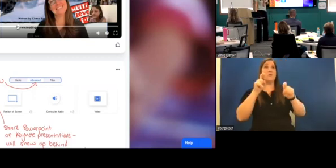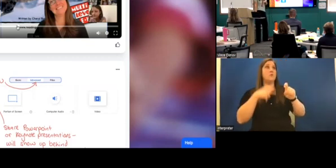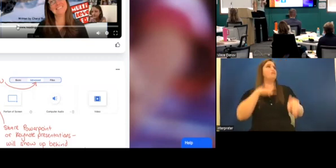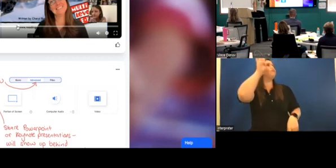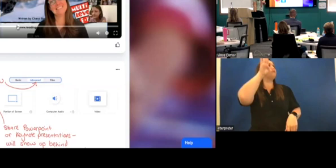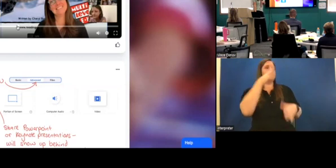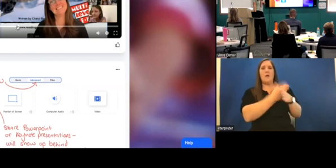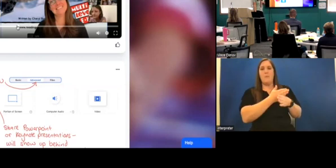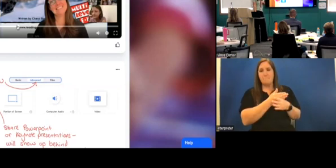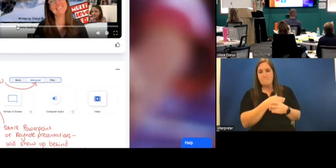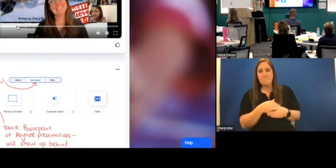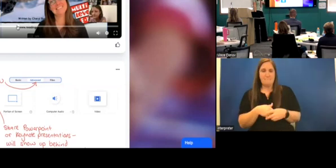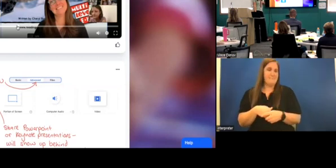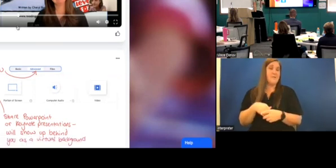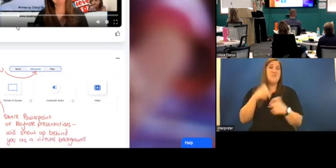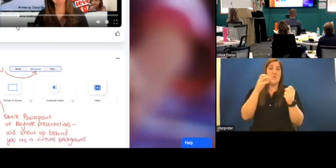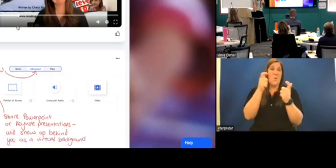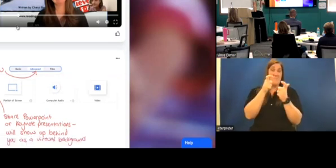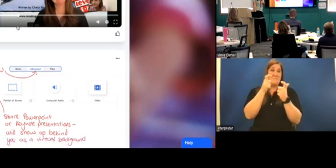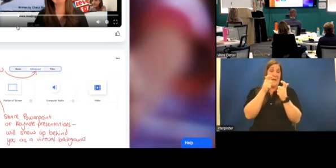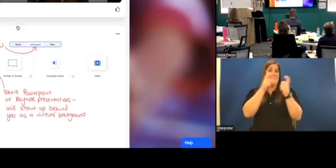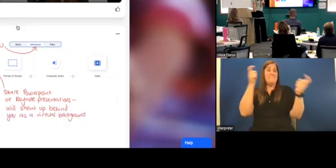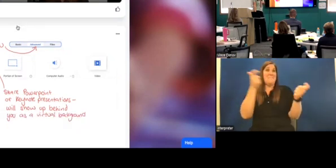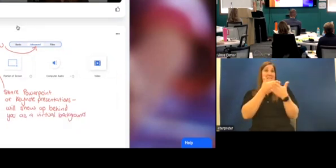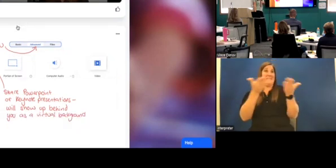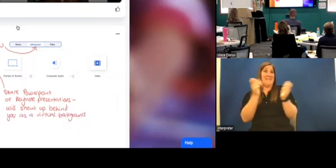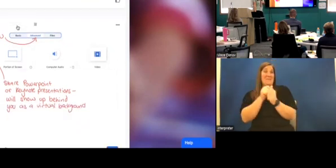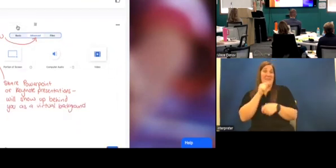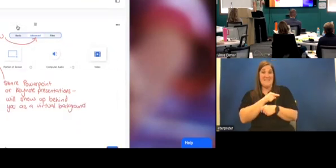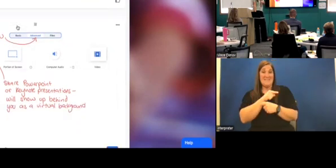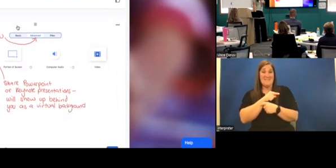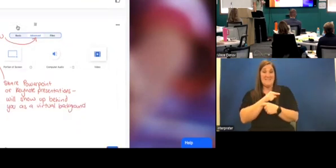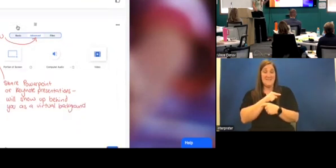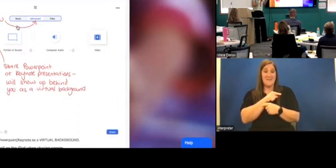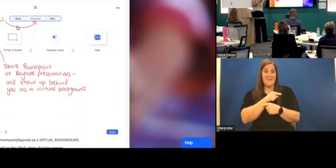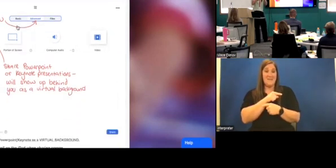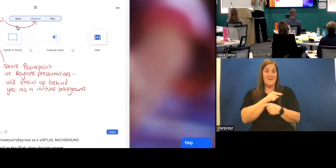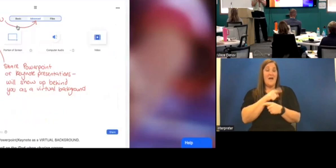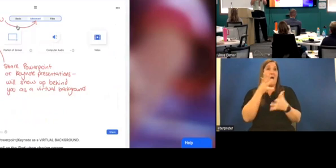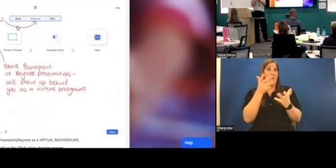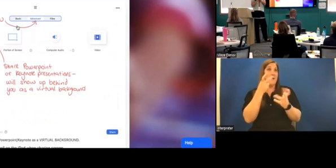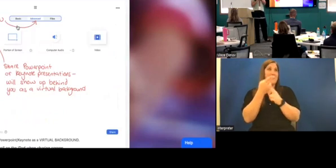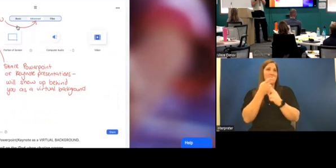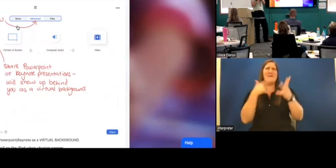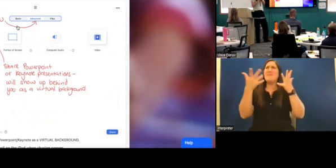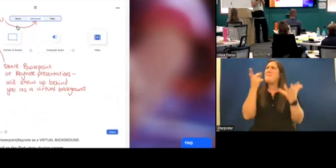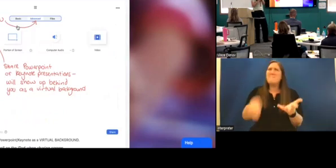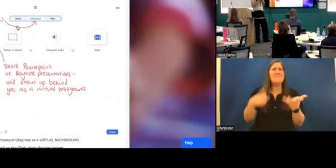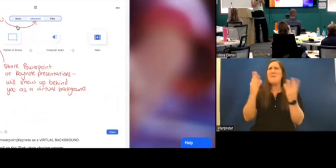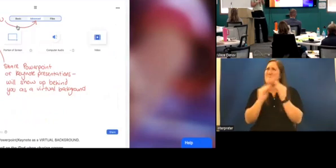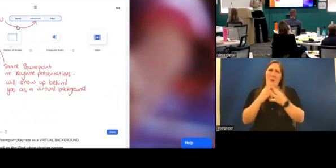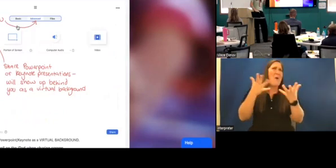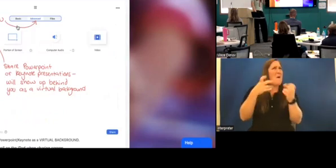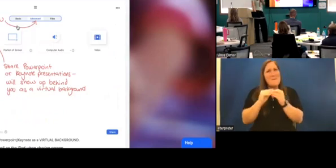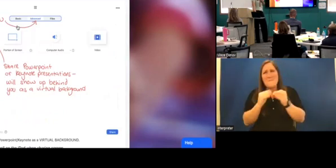But so my biggest thing with this, it was awesome, and I used it a few times, but I was like, there's got to do more.